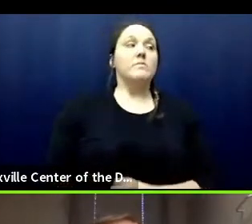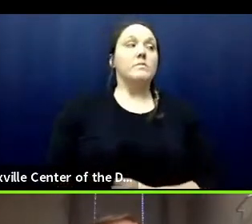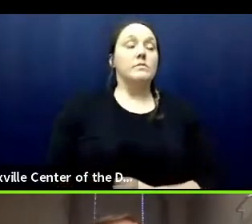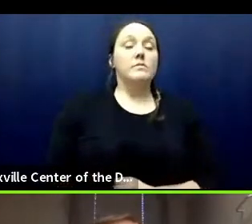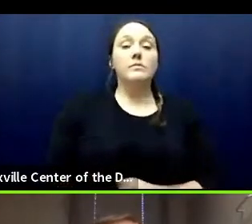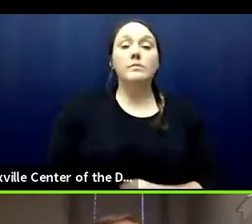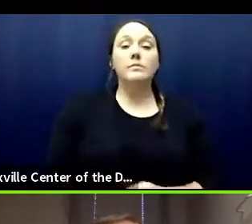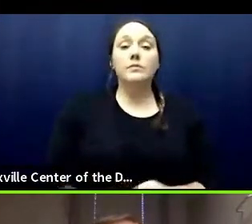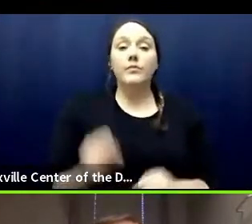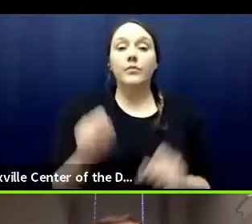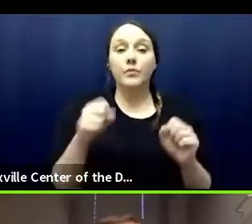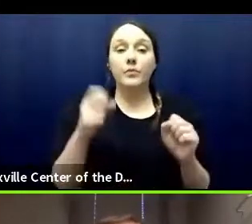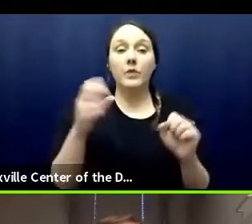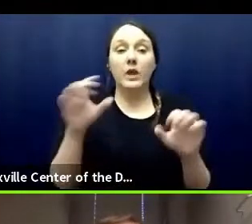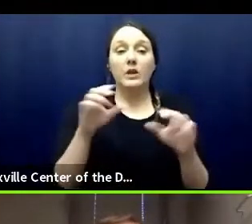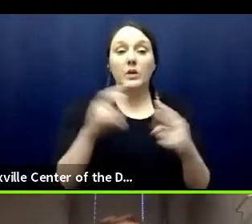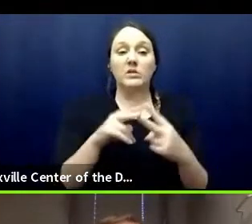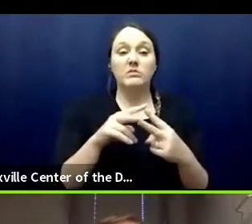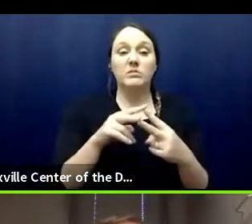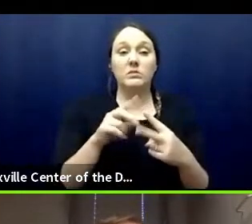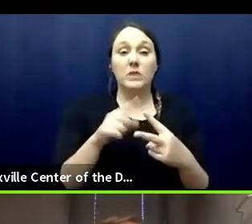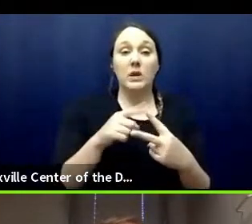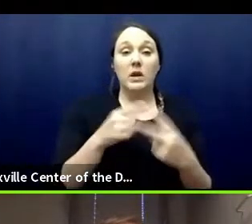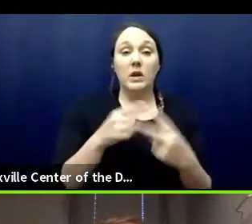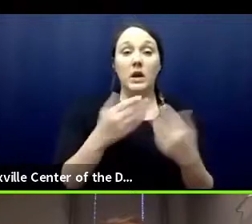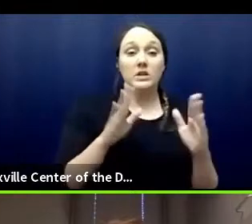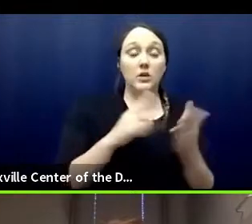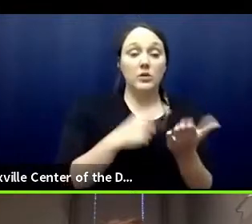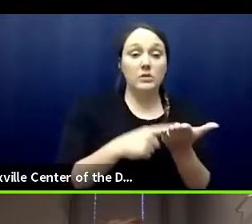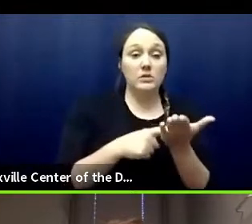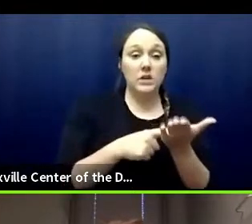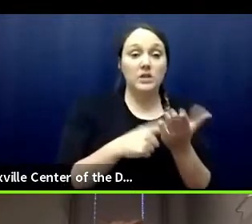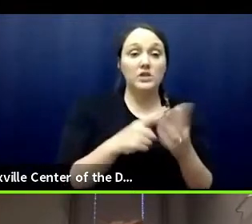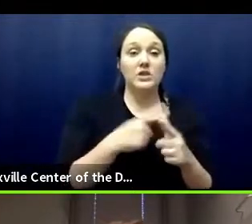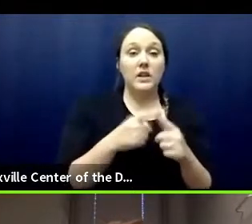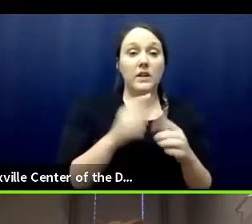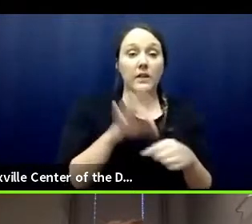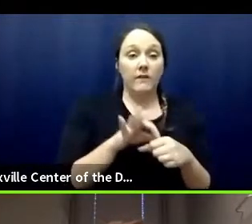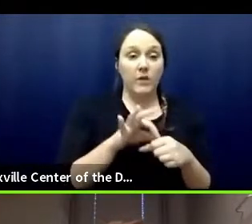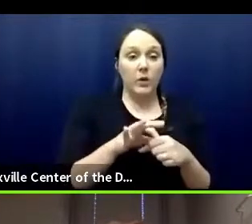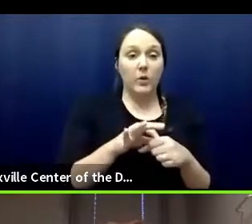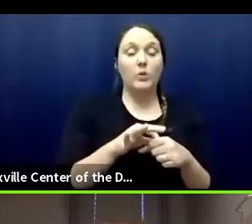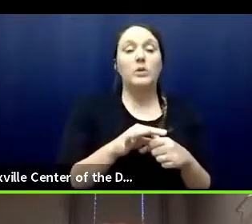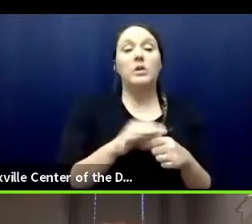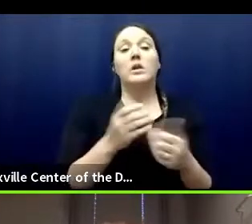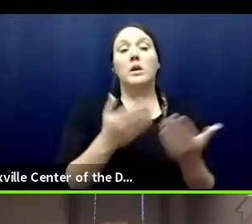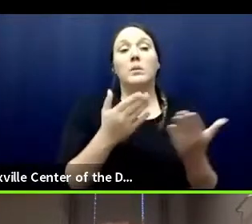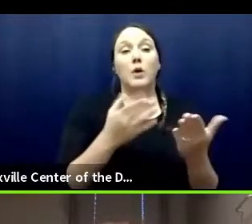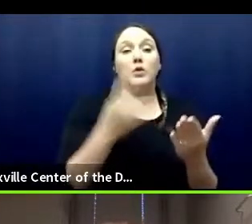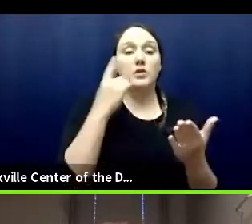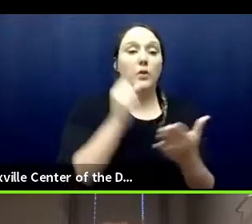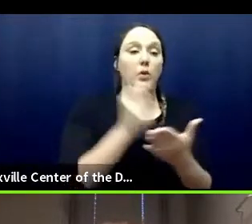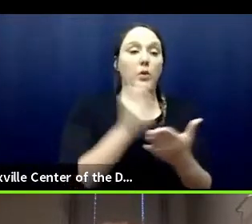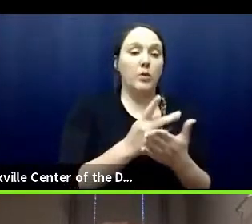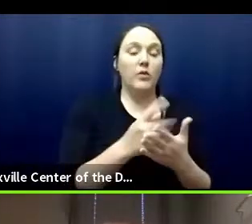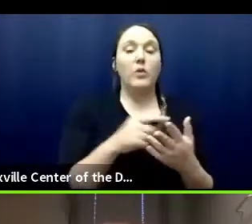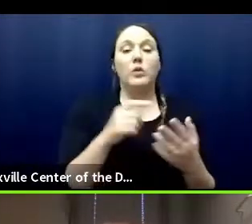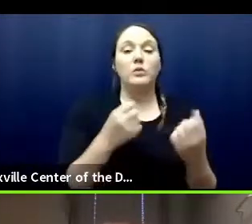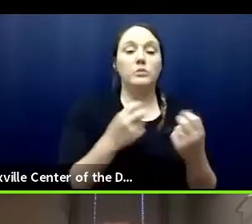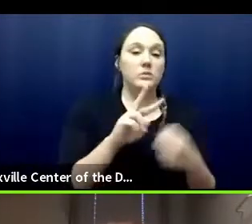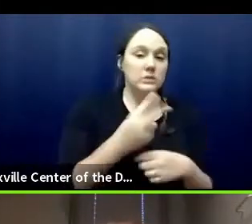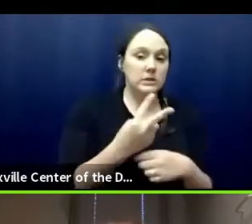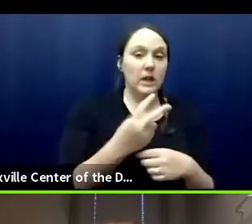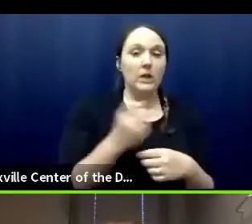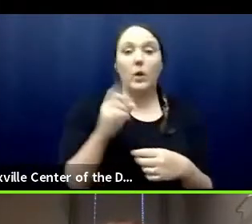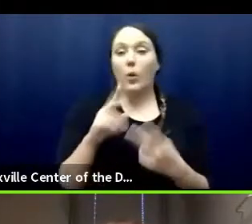we can do this in one of two ways. We can have some general discussion and then vote or have a motion for approval in a second, or we can